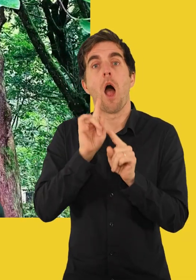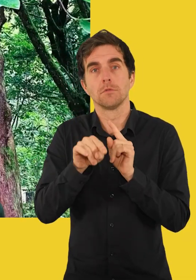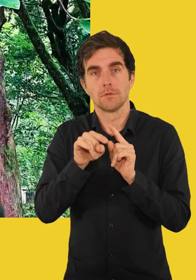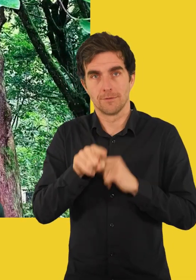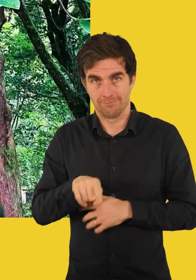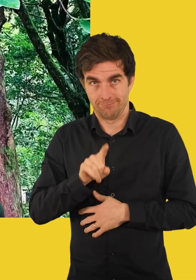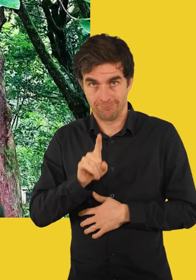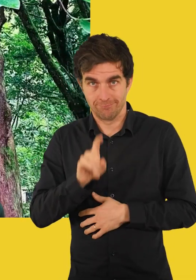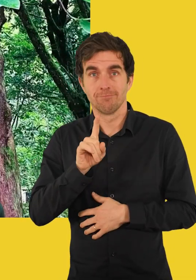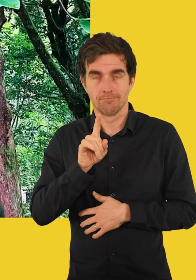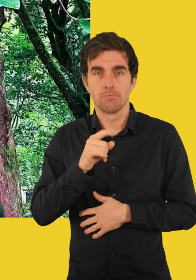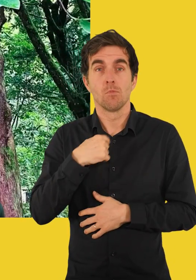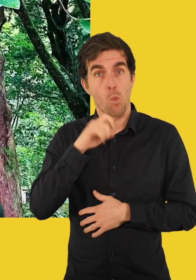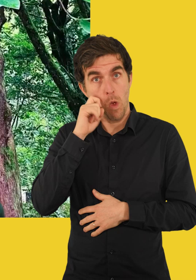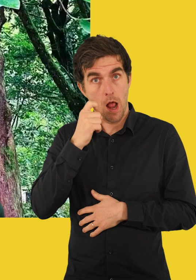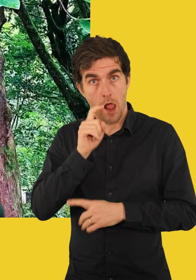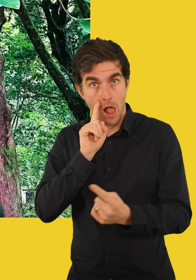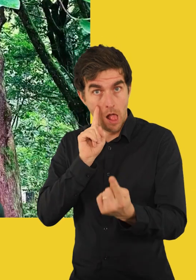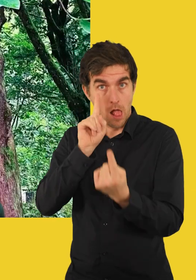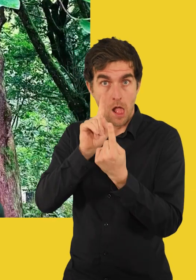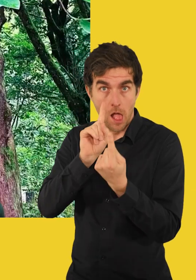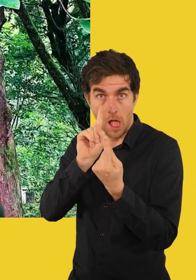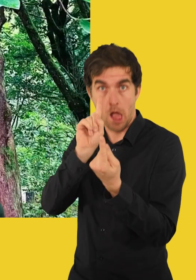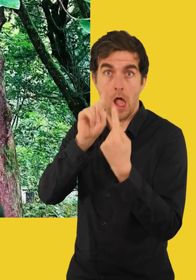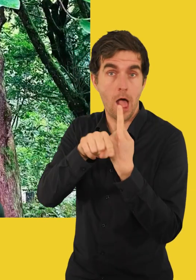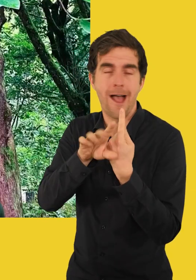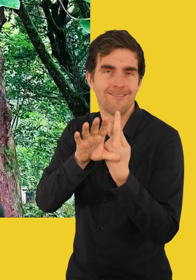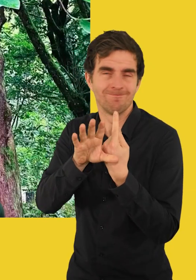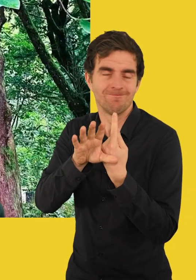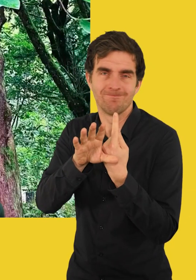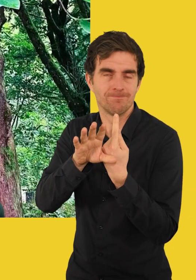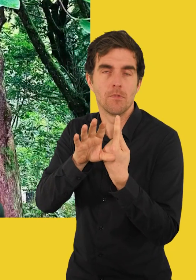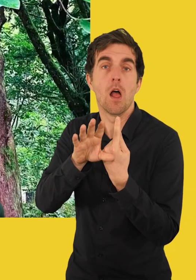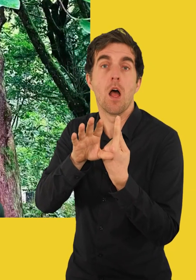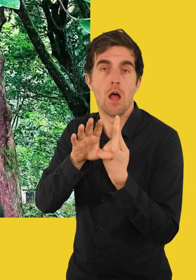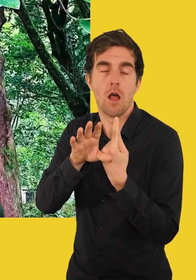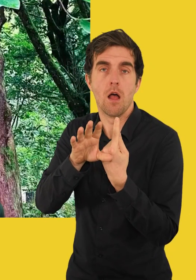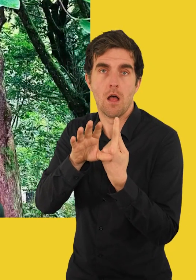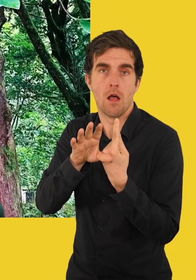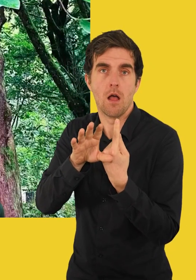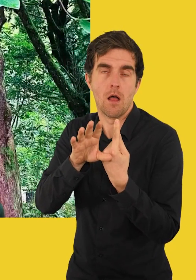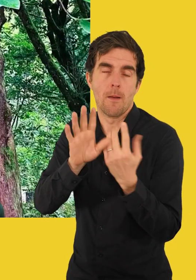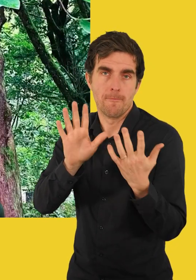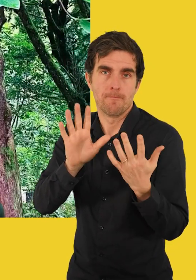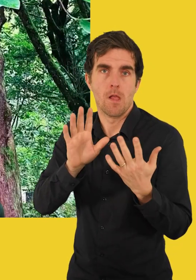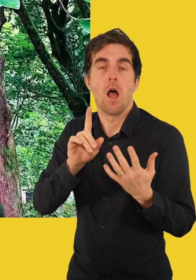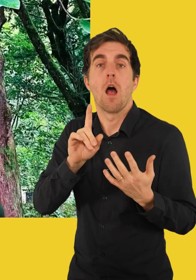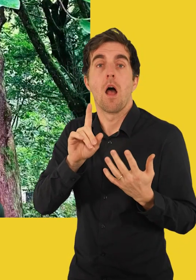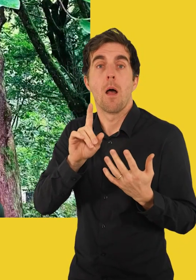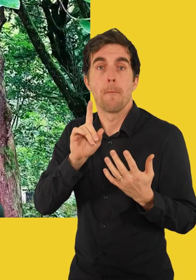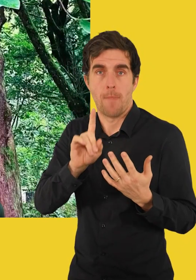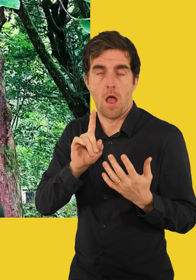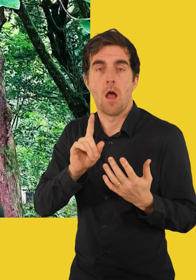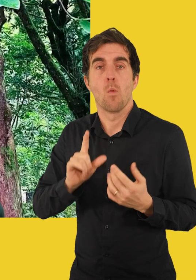section. We probably won't come directly to your questions in this